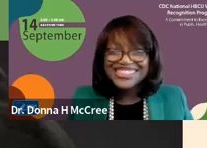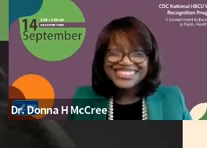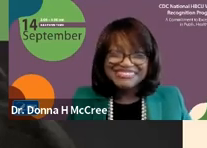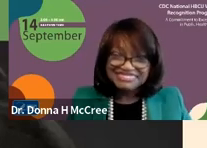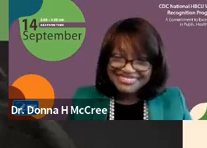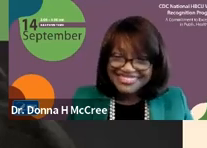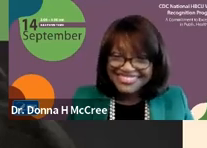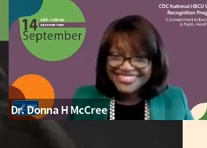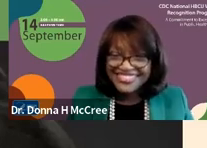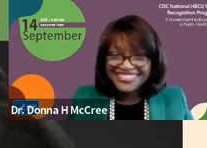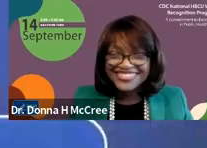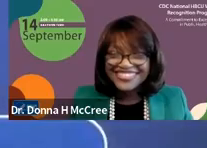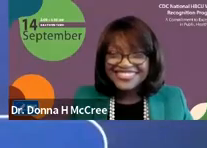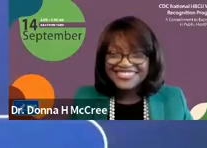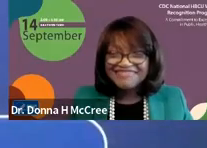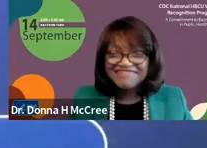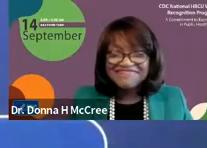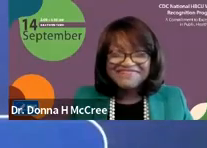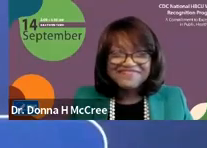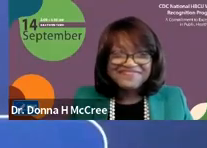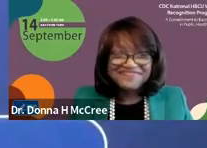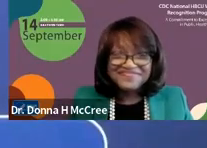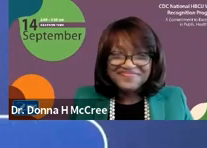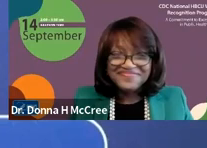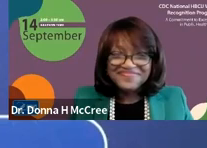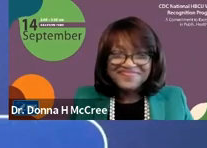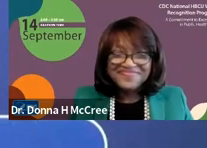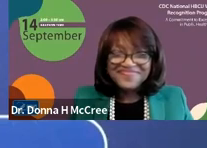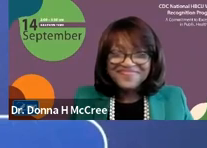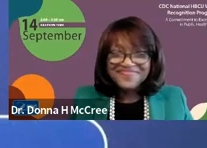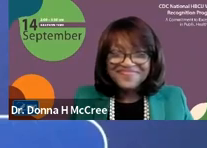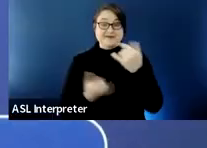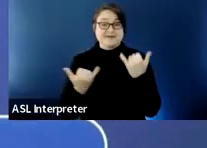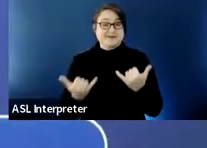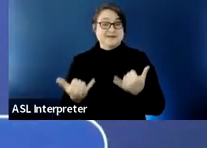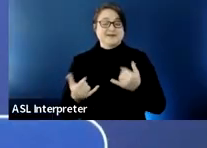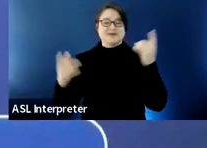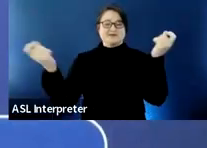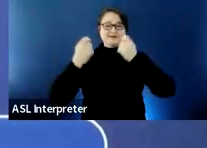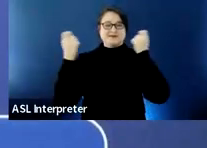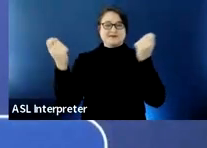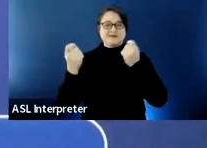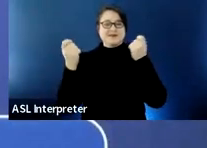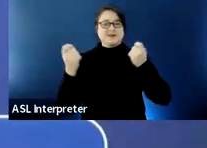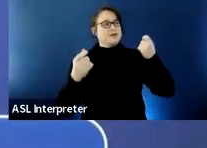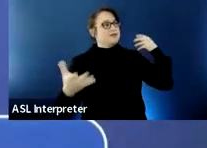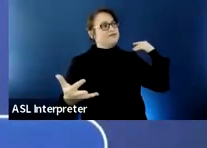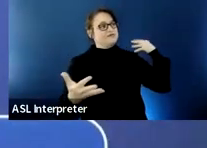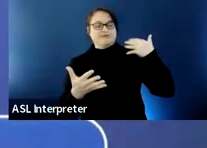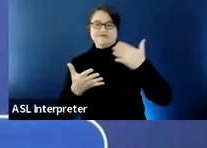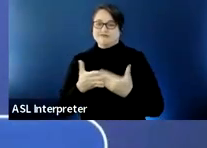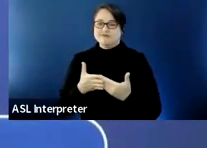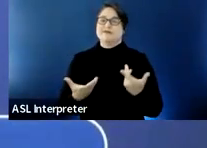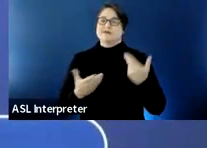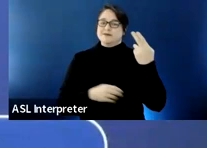Dr. Walensky. I'm honored to join you today to celebrate the legacy of our nation's historically Black colleges and universities